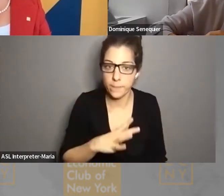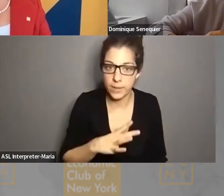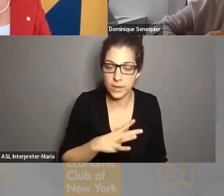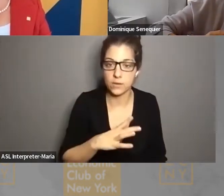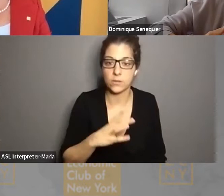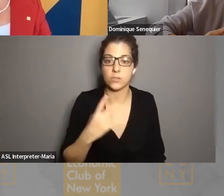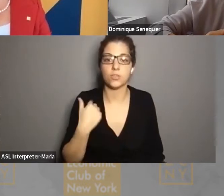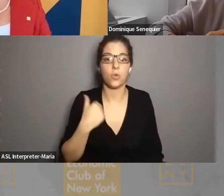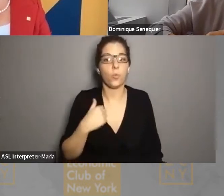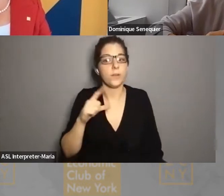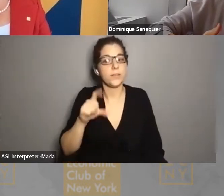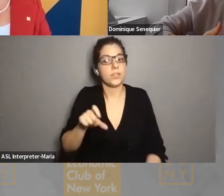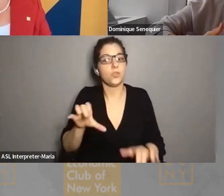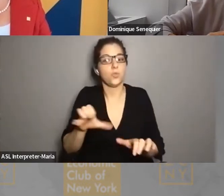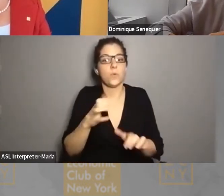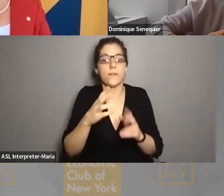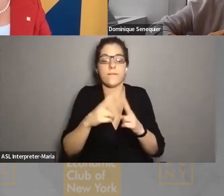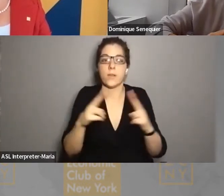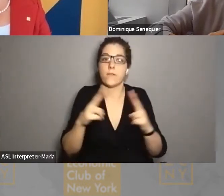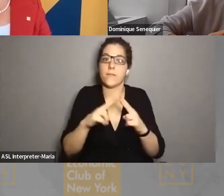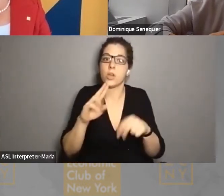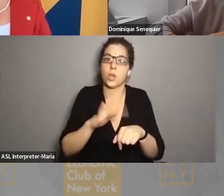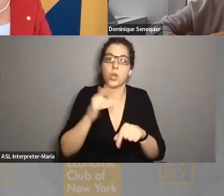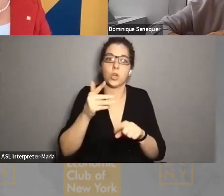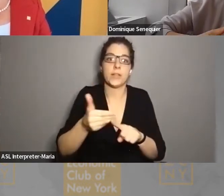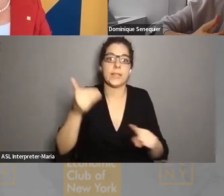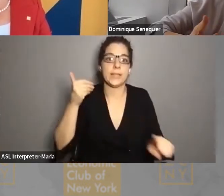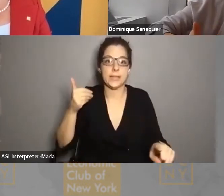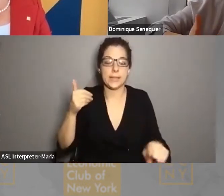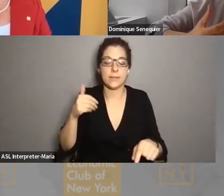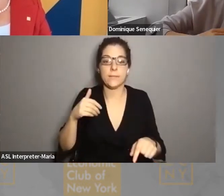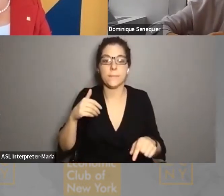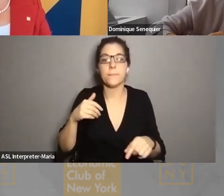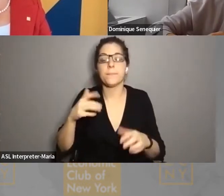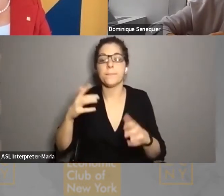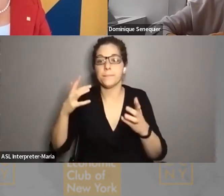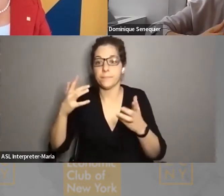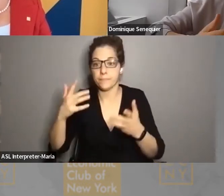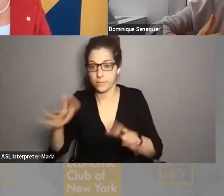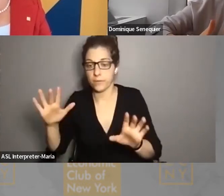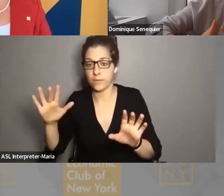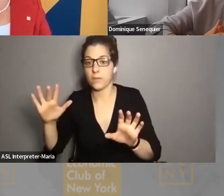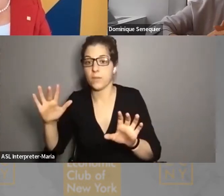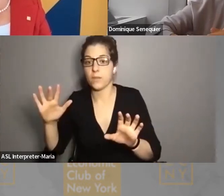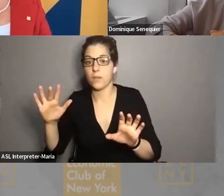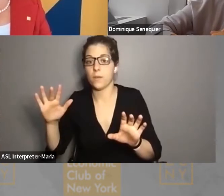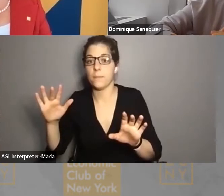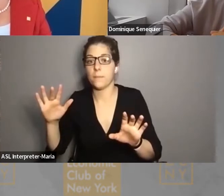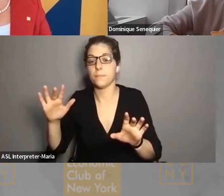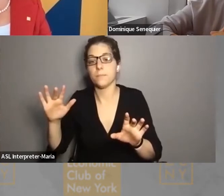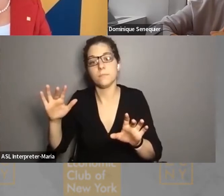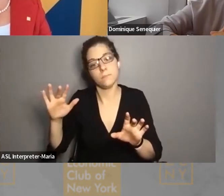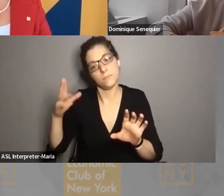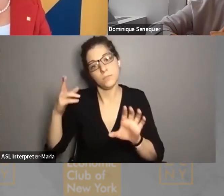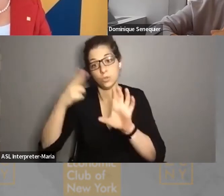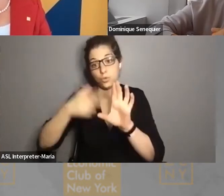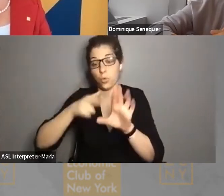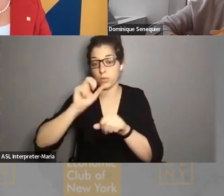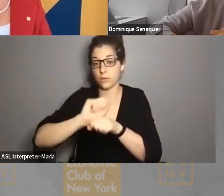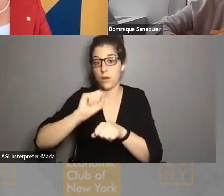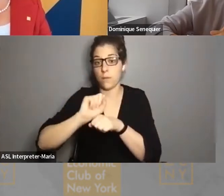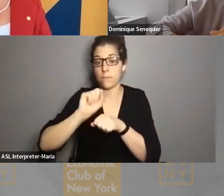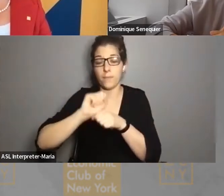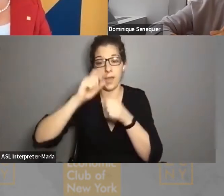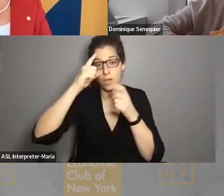it very, very early on. Then once they joined, I fully agree